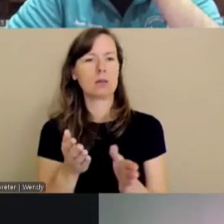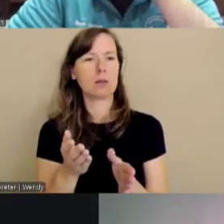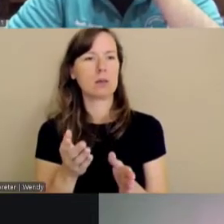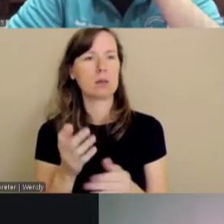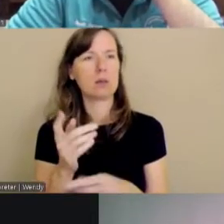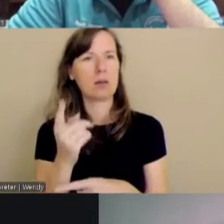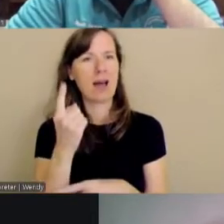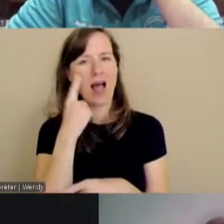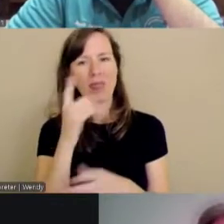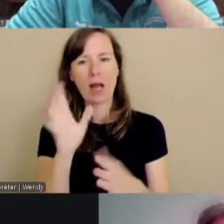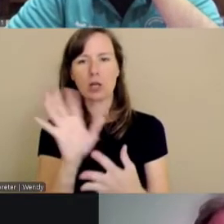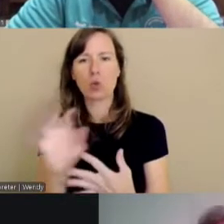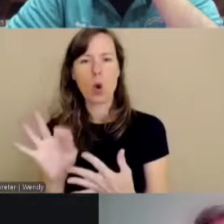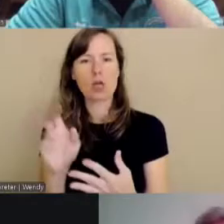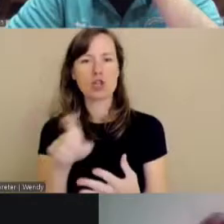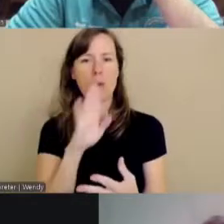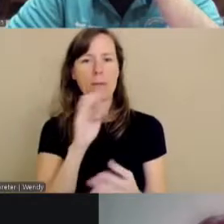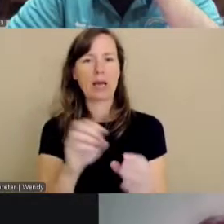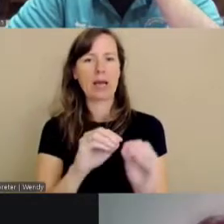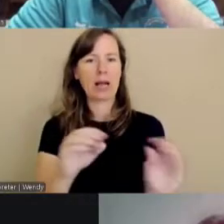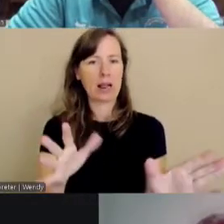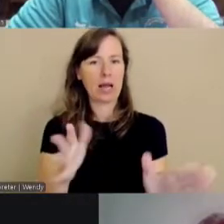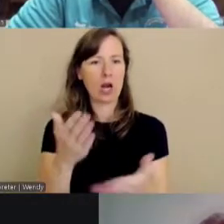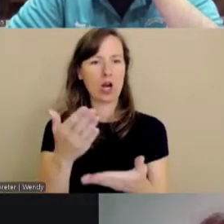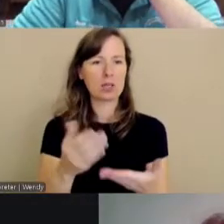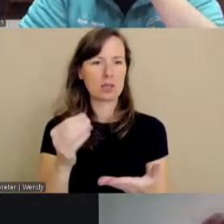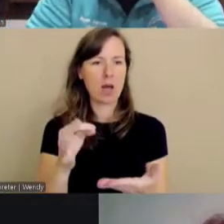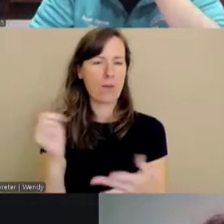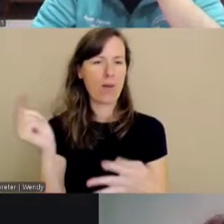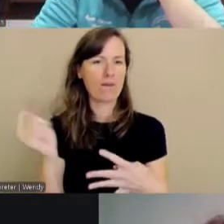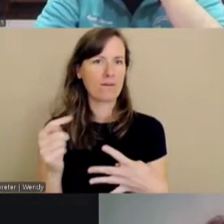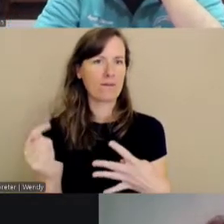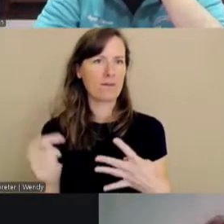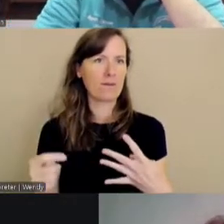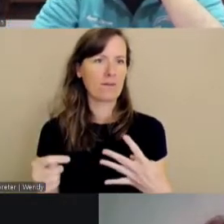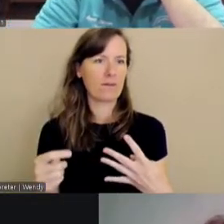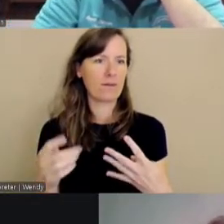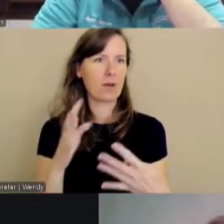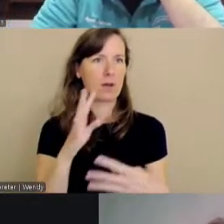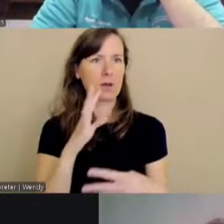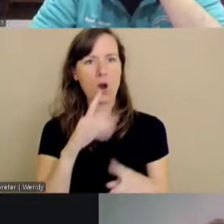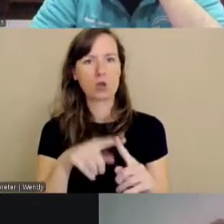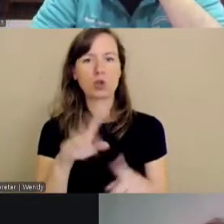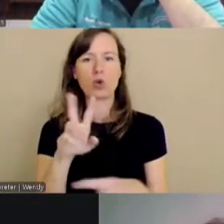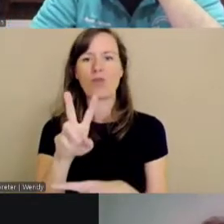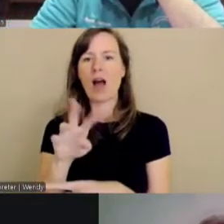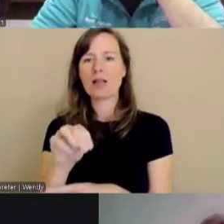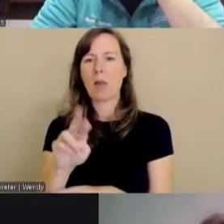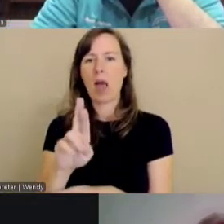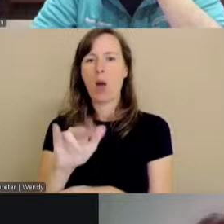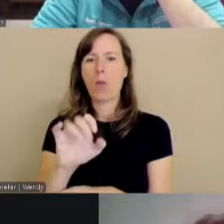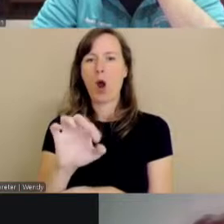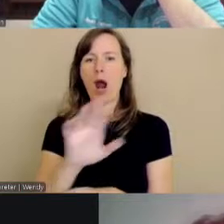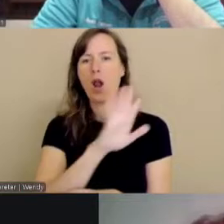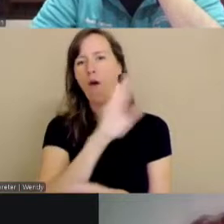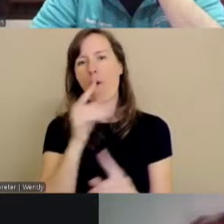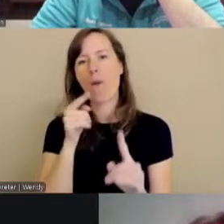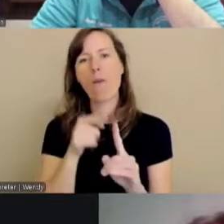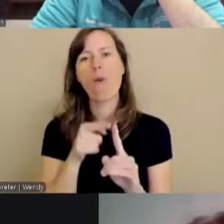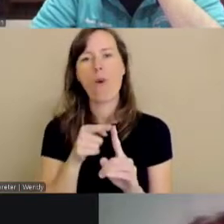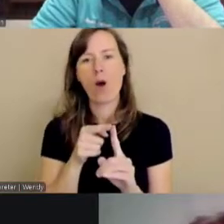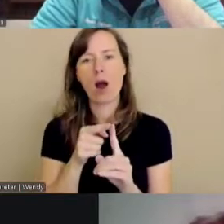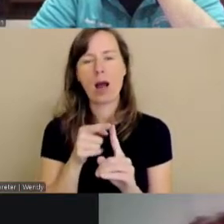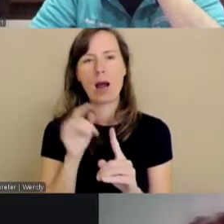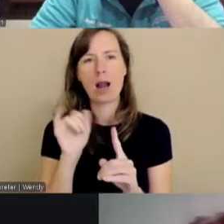think the choices should be clear, and I think some of this speaks to Vice Mayor Briner's point that I think we